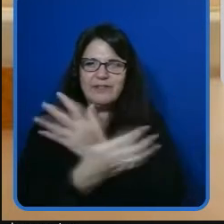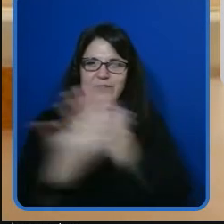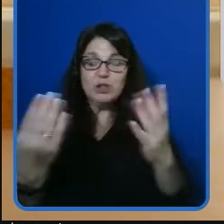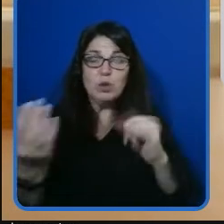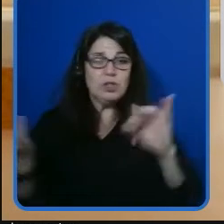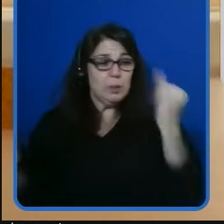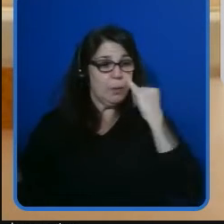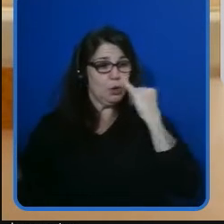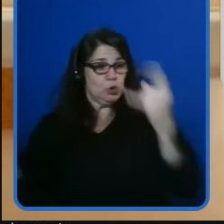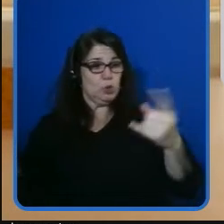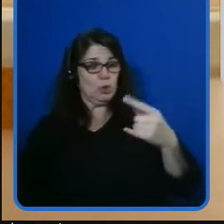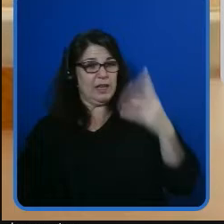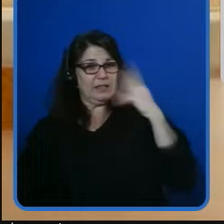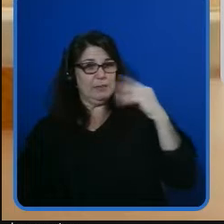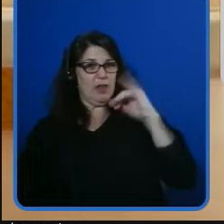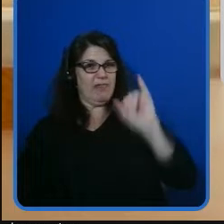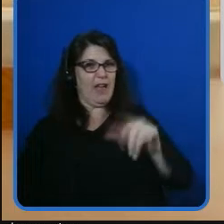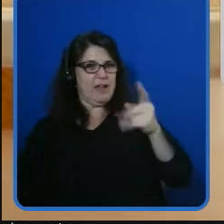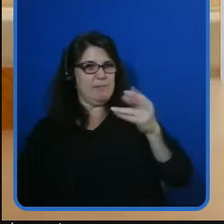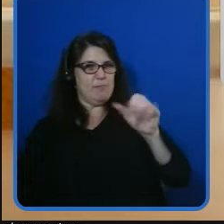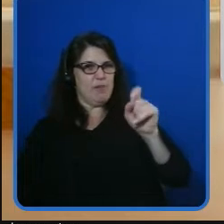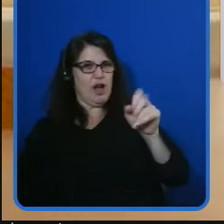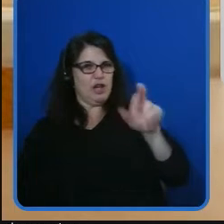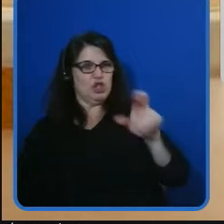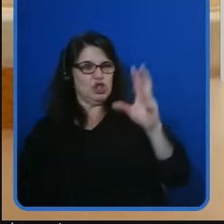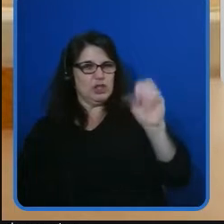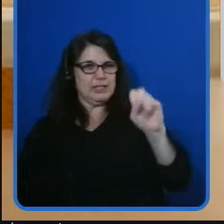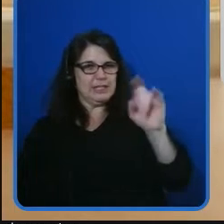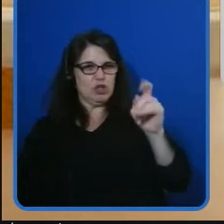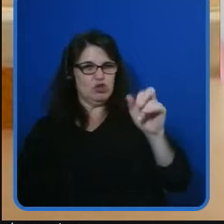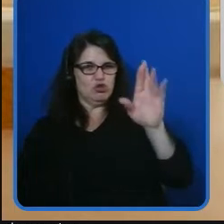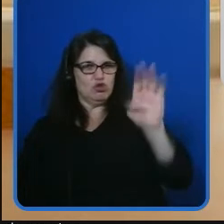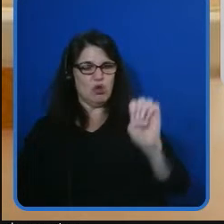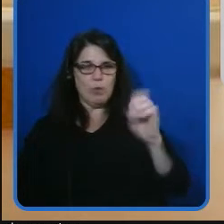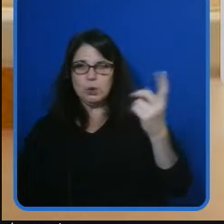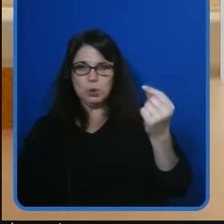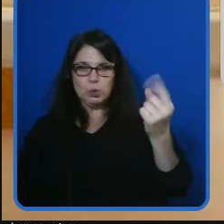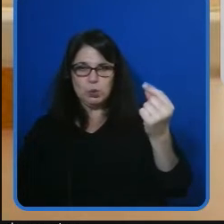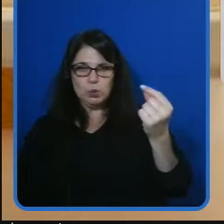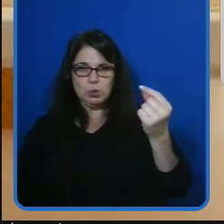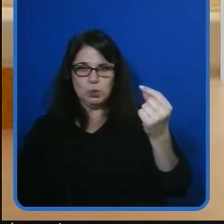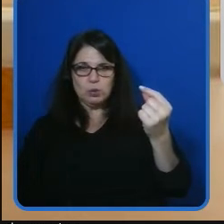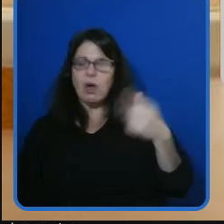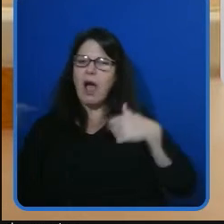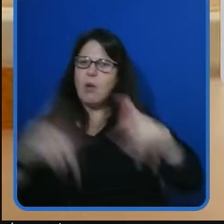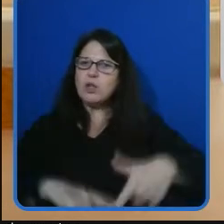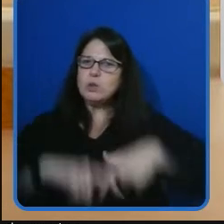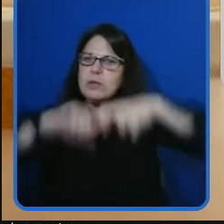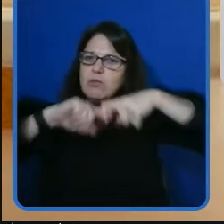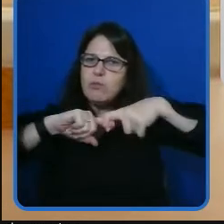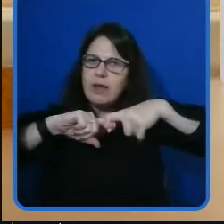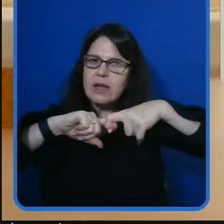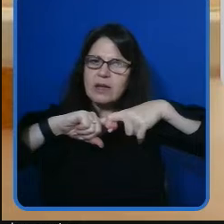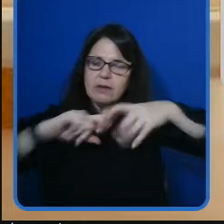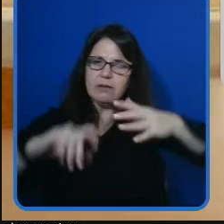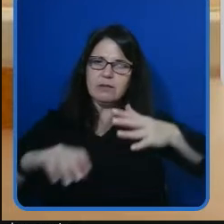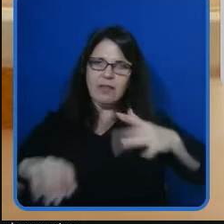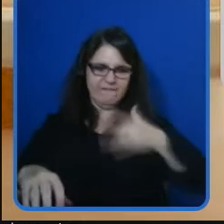experience what we call imposter syndrome? I want us to take a break. Our feelings of self-doubt are not our